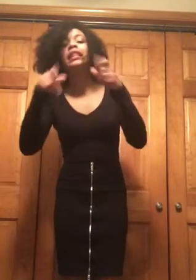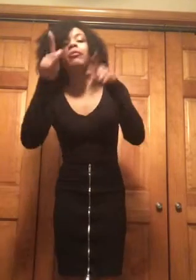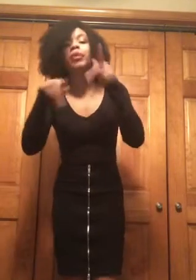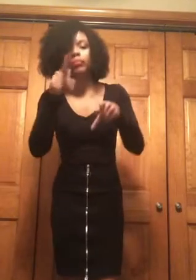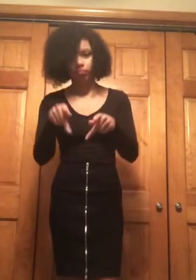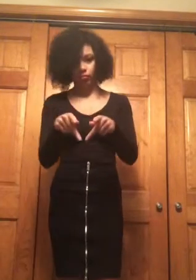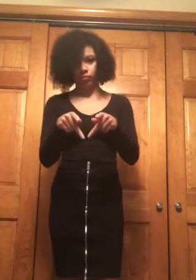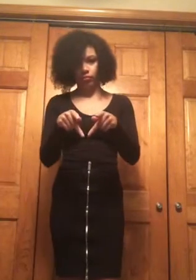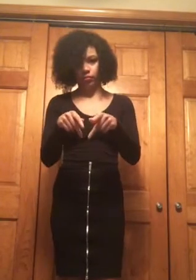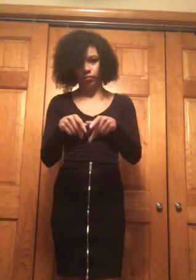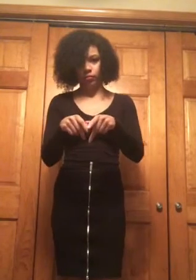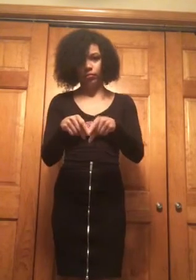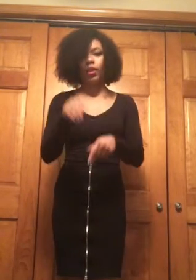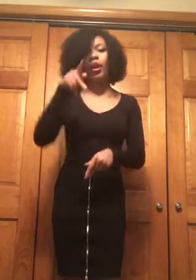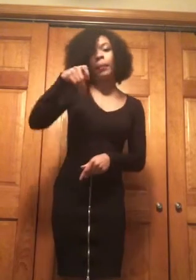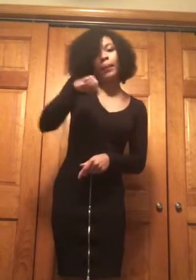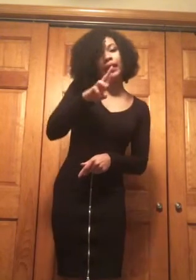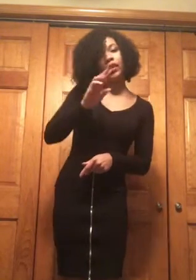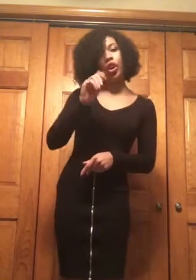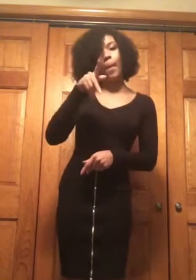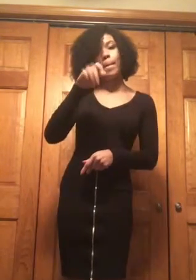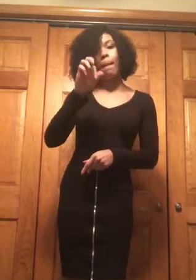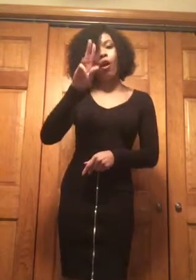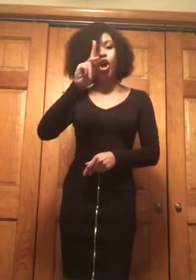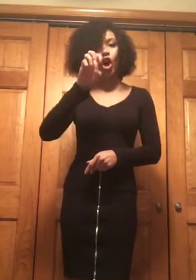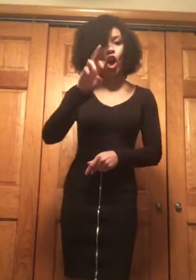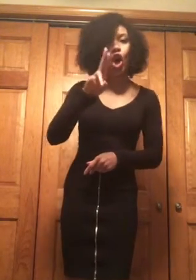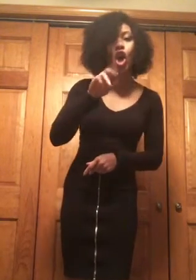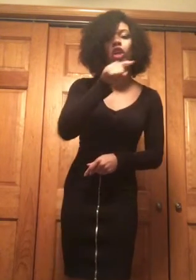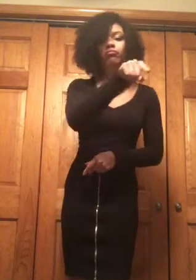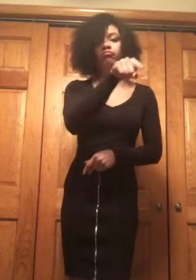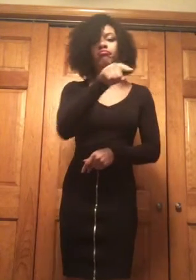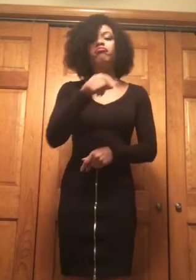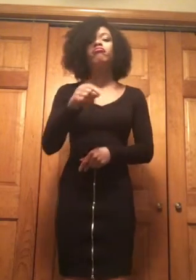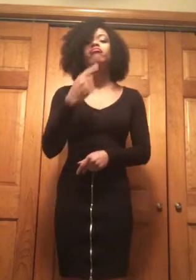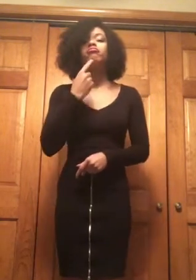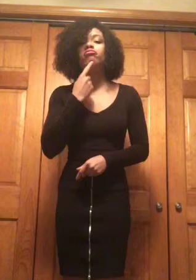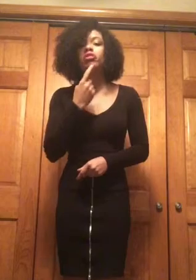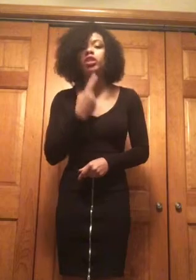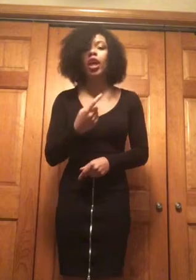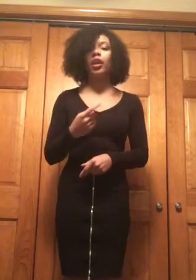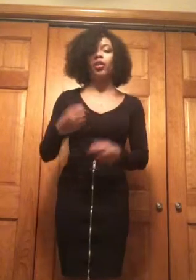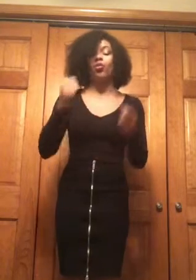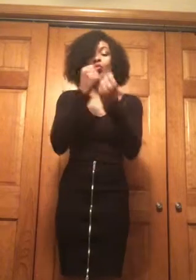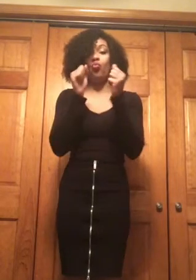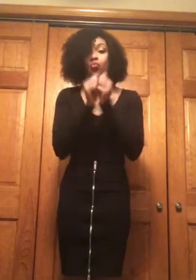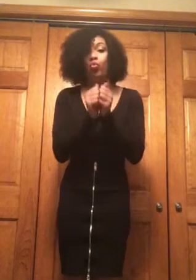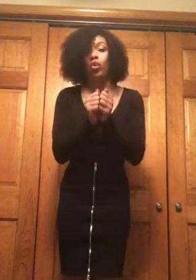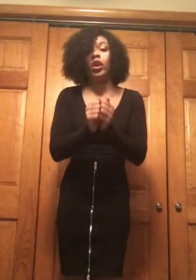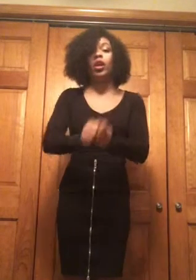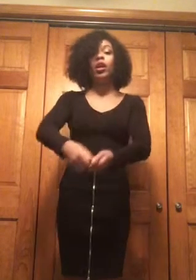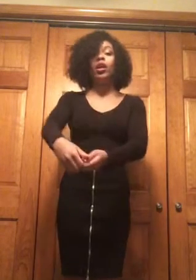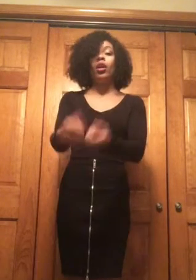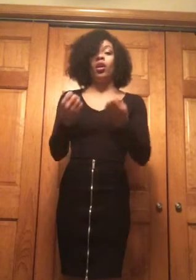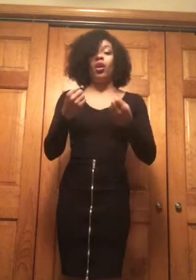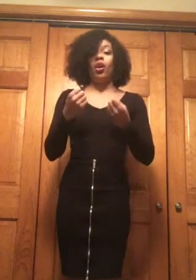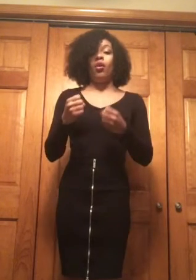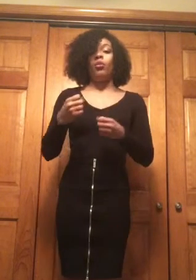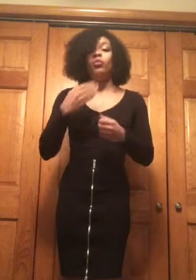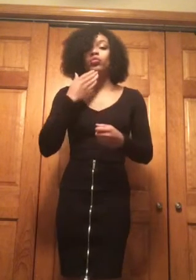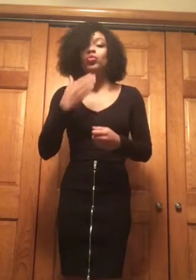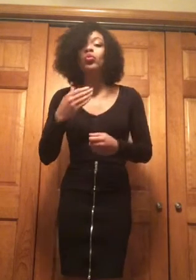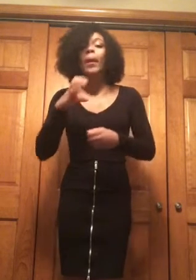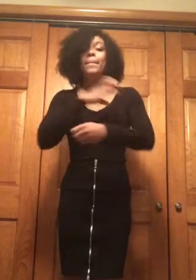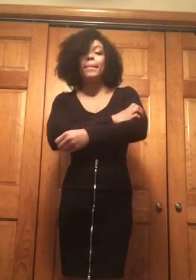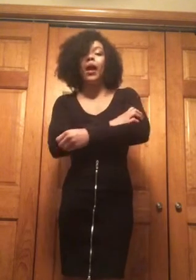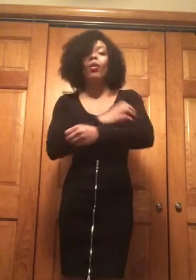Peter Parker's Uncle Ben, Spider-Man's Uncle Ben, always says, with great power comes great responsibility. When I was a little kid, I discovered